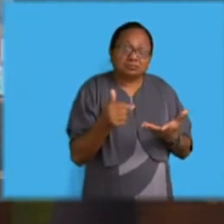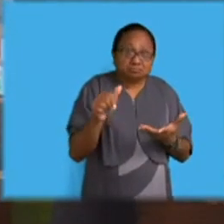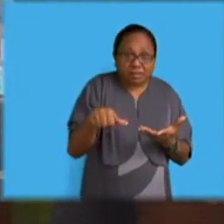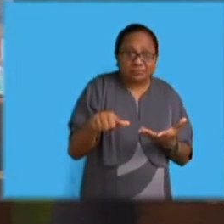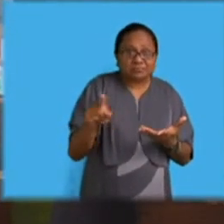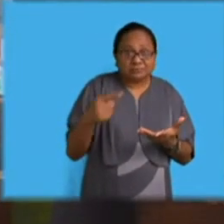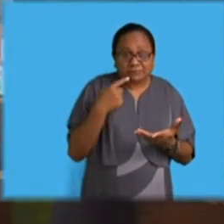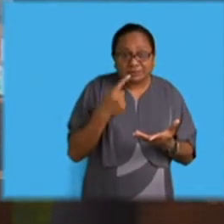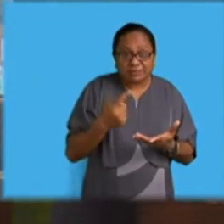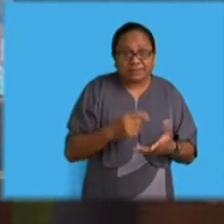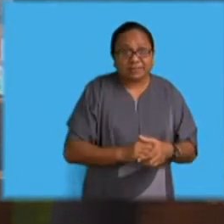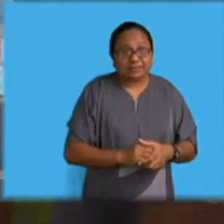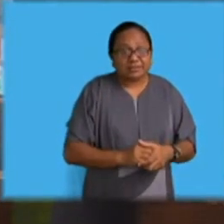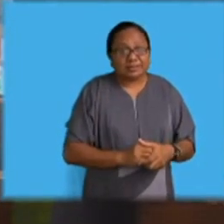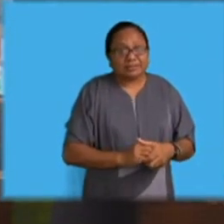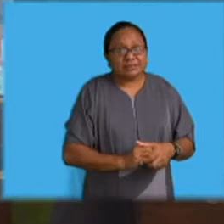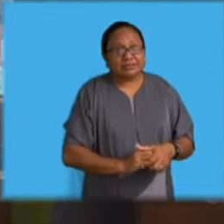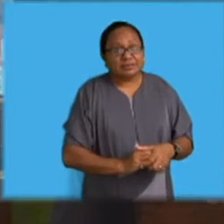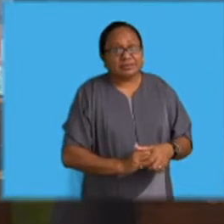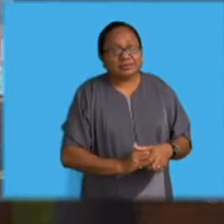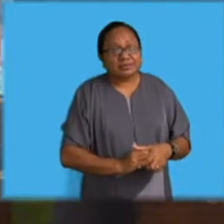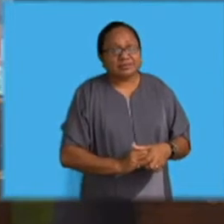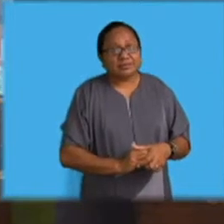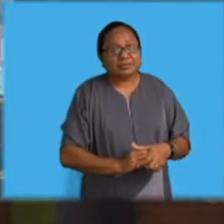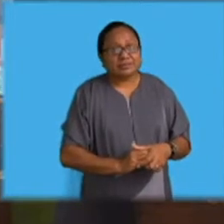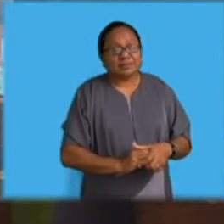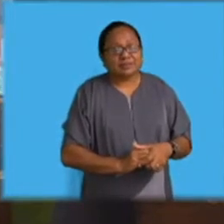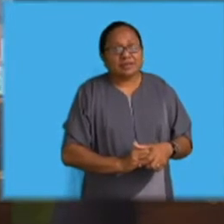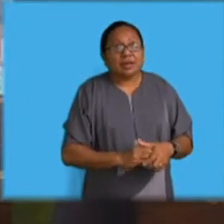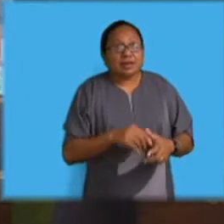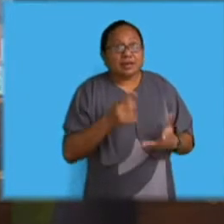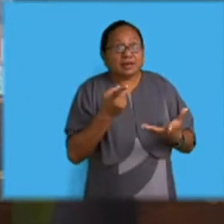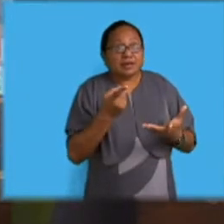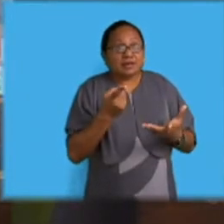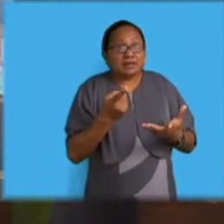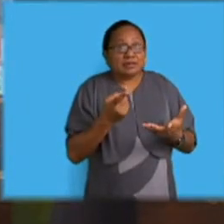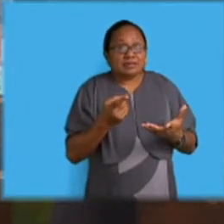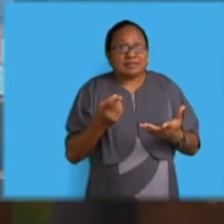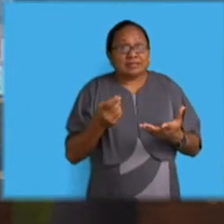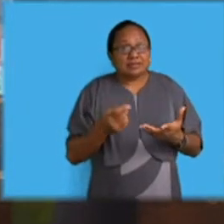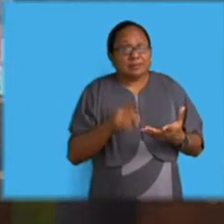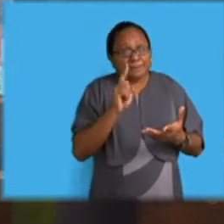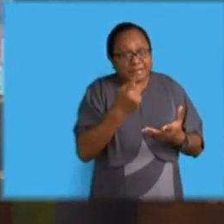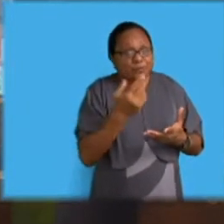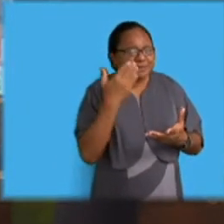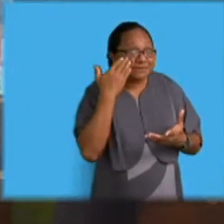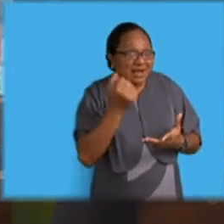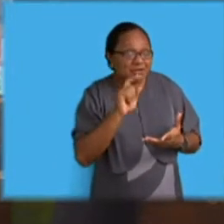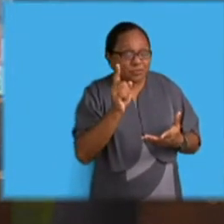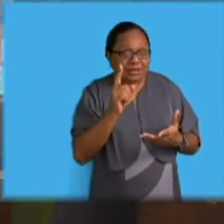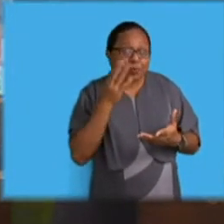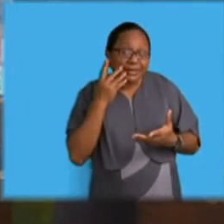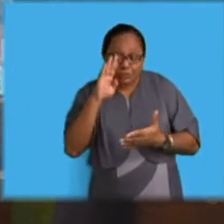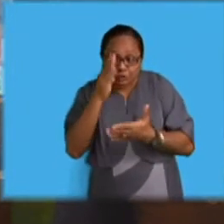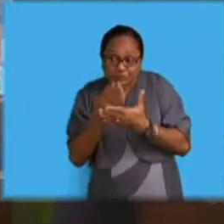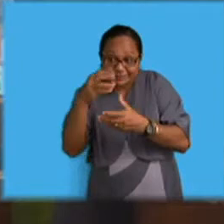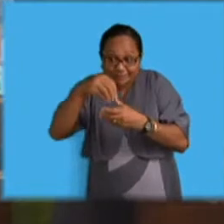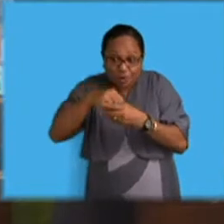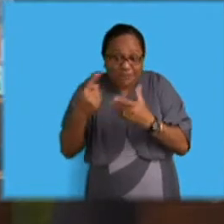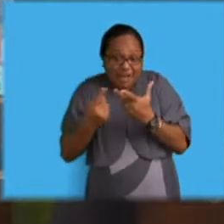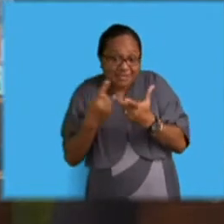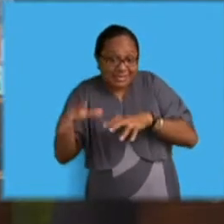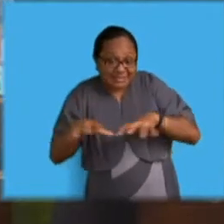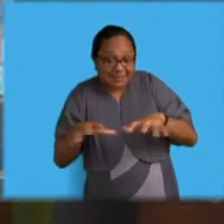truth. For research has found that there is strong association between student involvement in extracurricular activities and